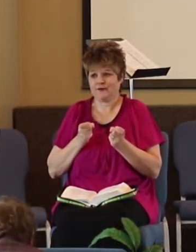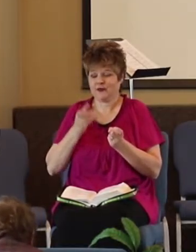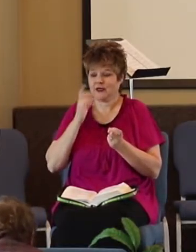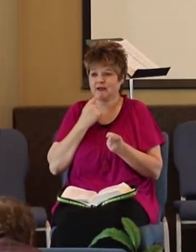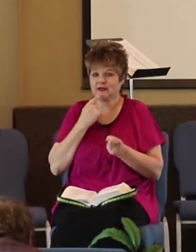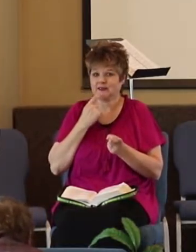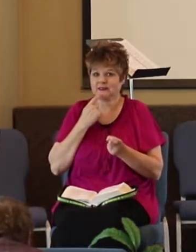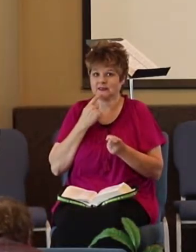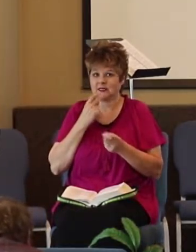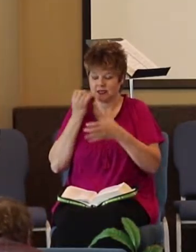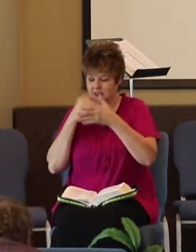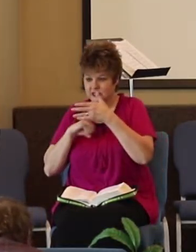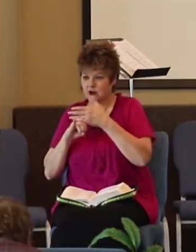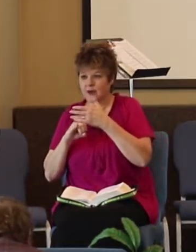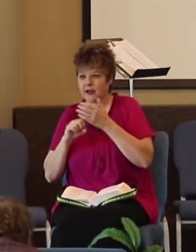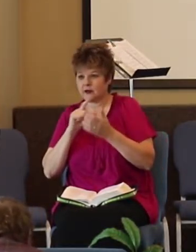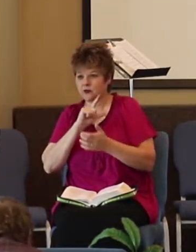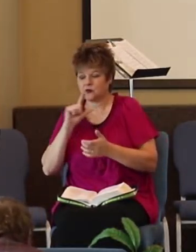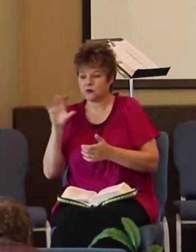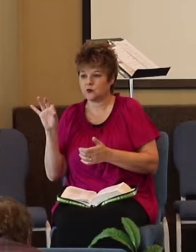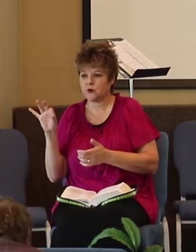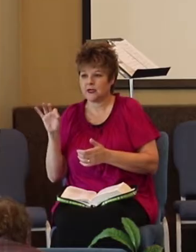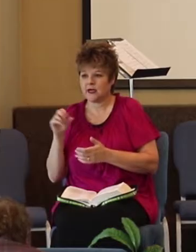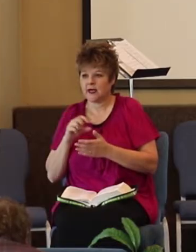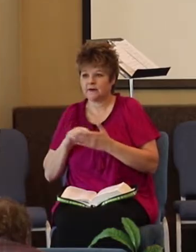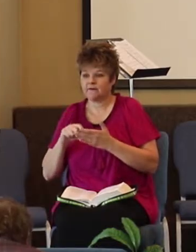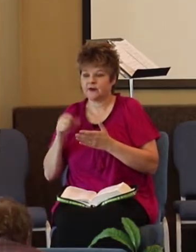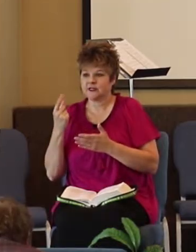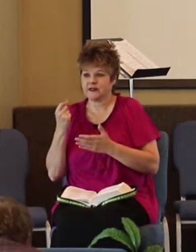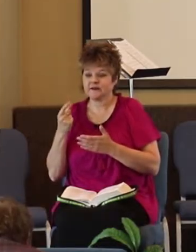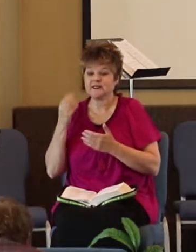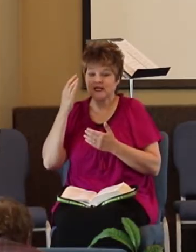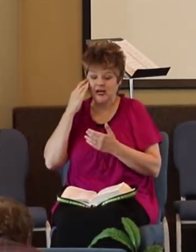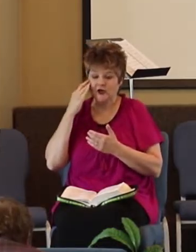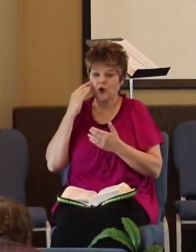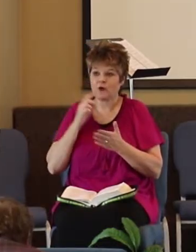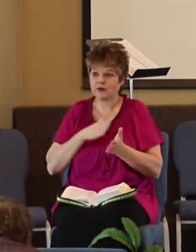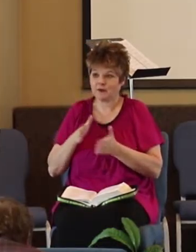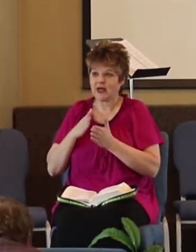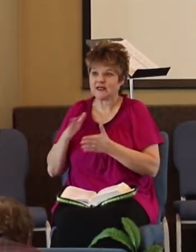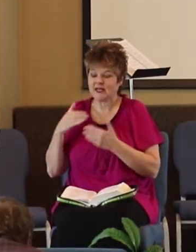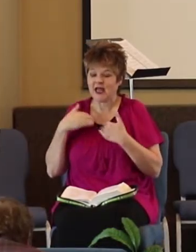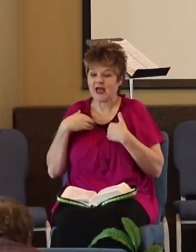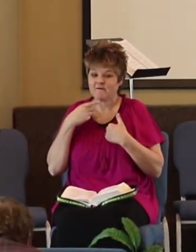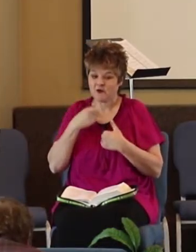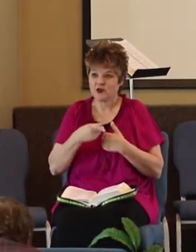says, Jeremiah 29:11, "I know the plans I have for you," he says.